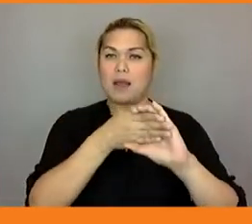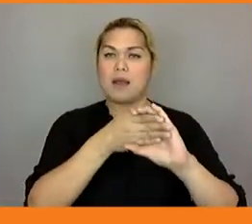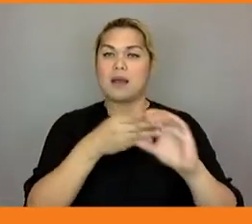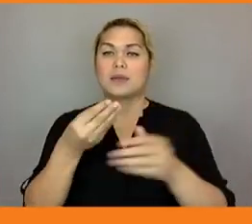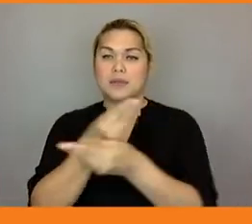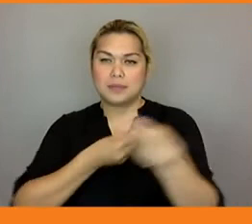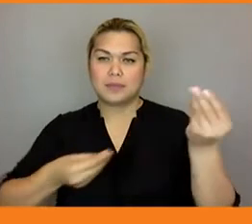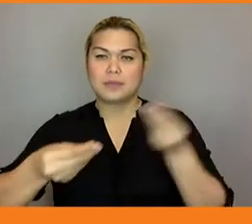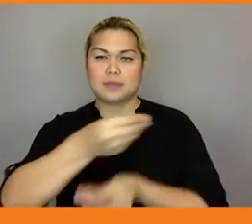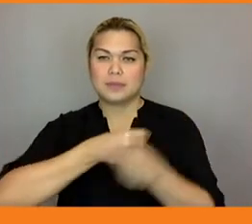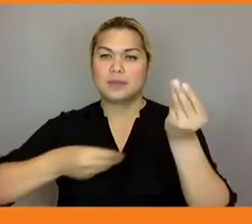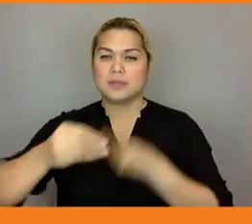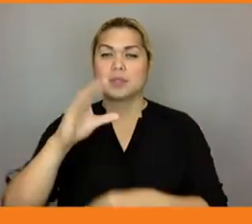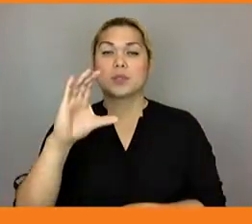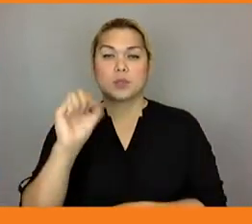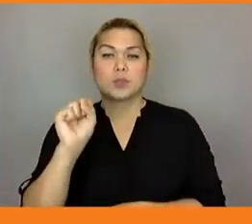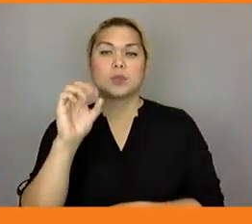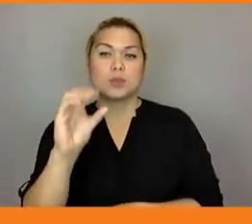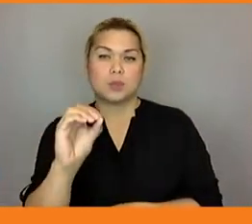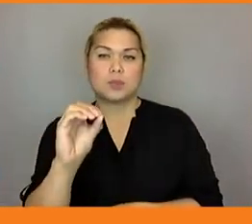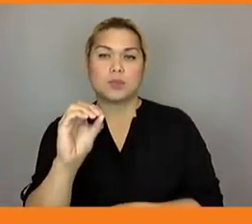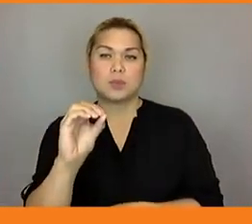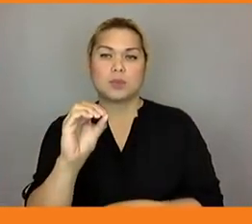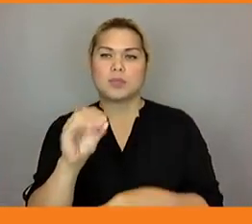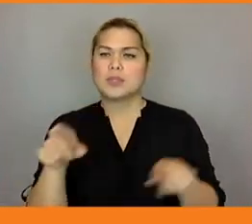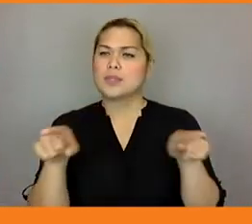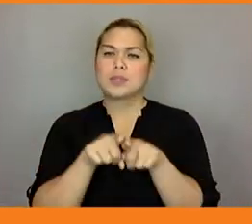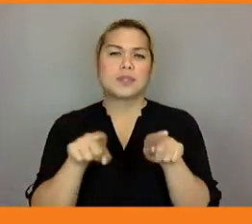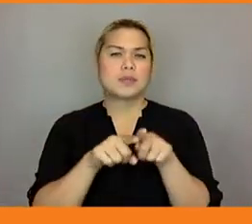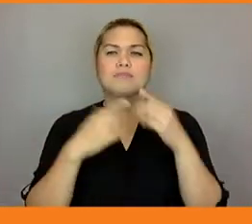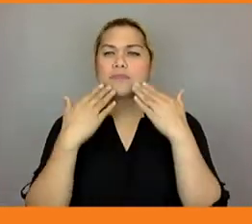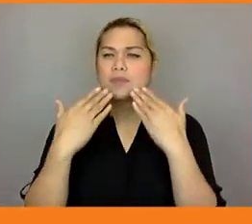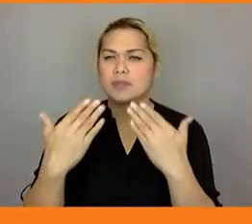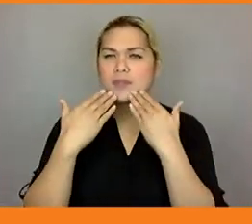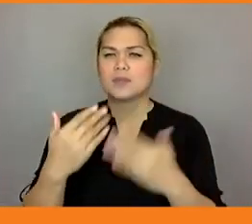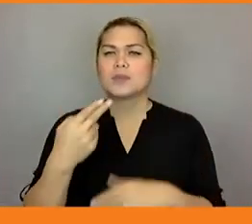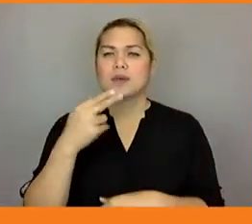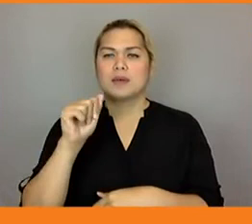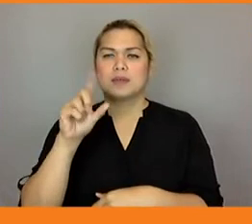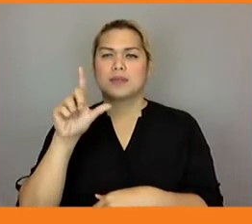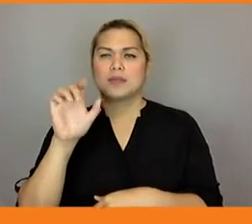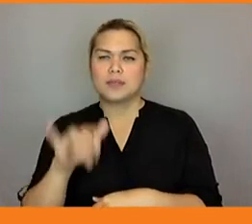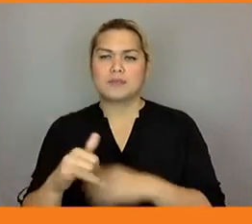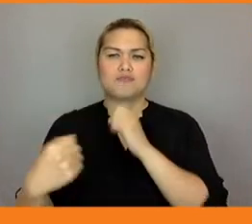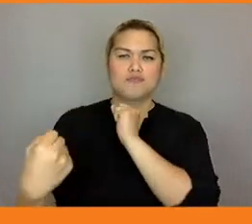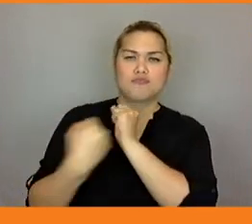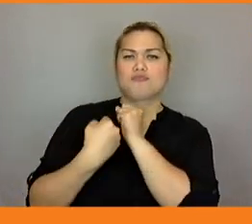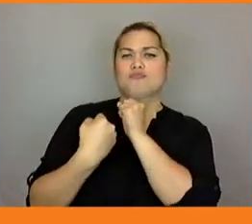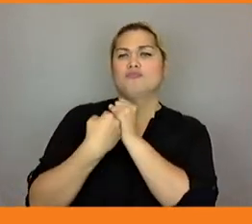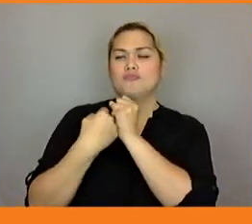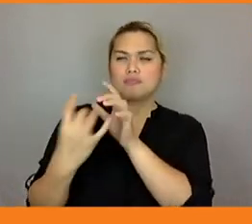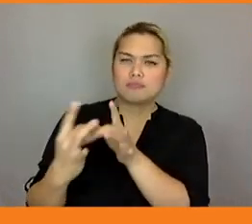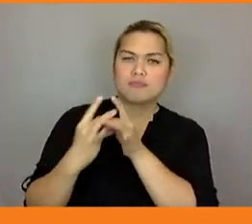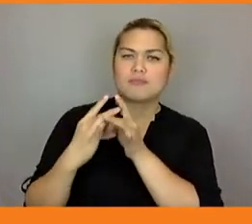this opportunity, I would like to thank Heidi for your support and cooperation as the CLS senior